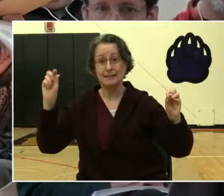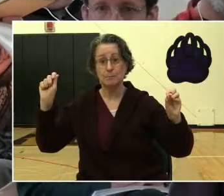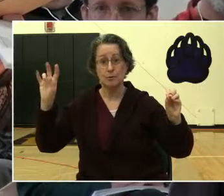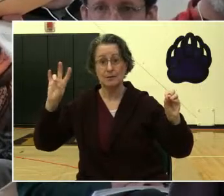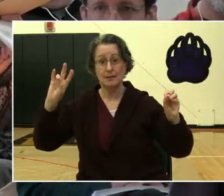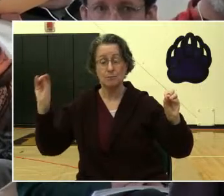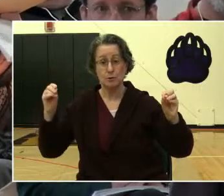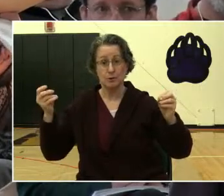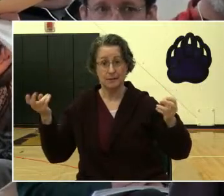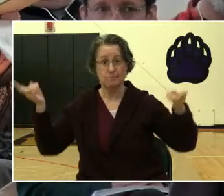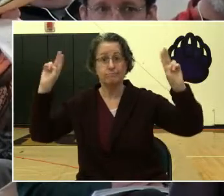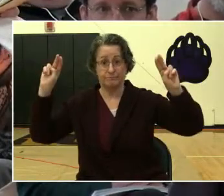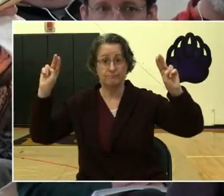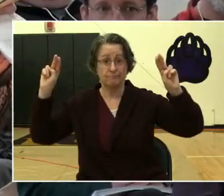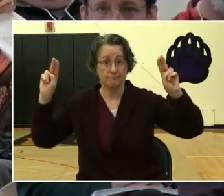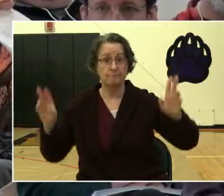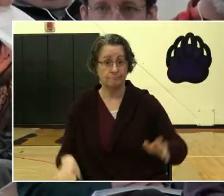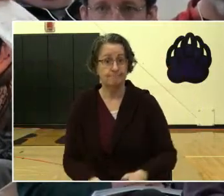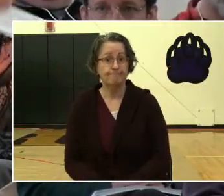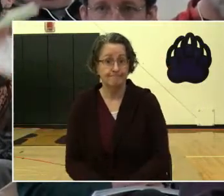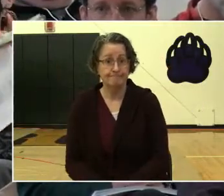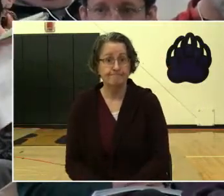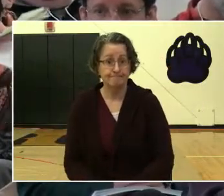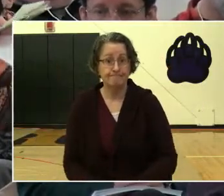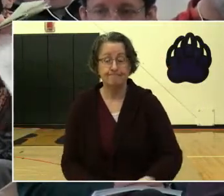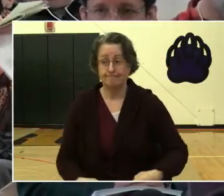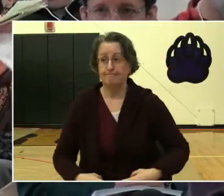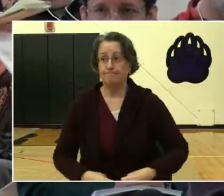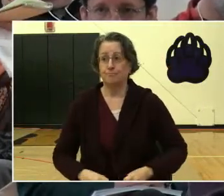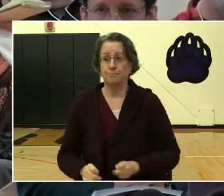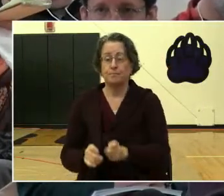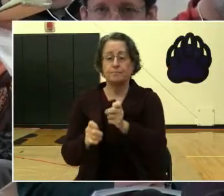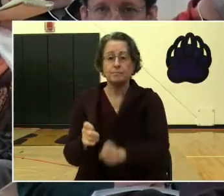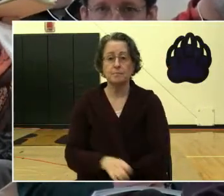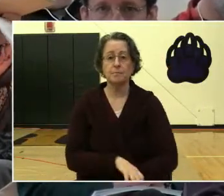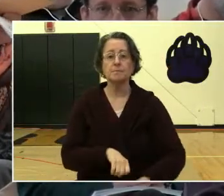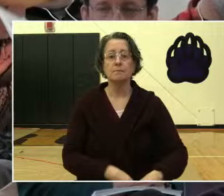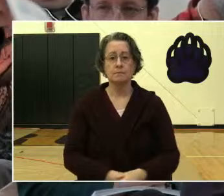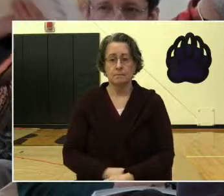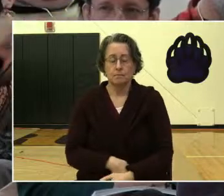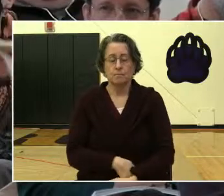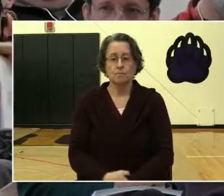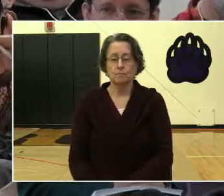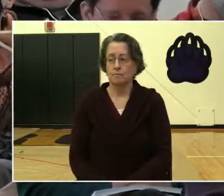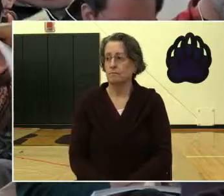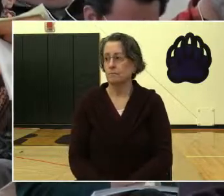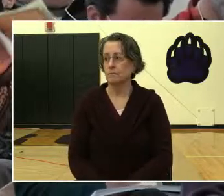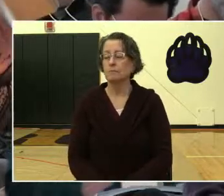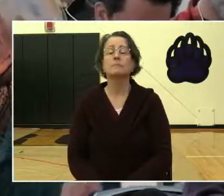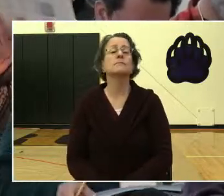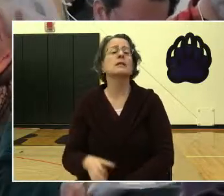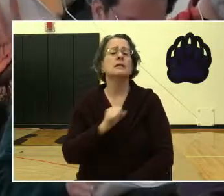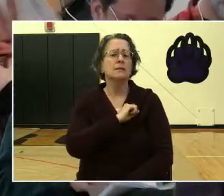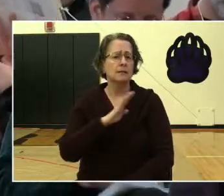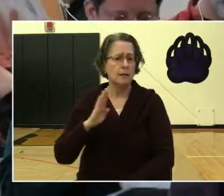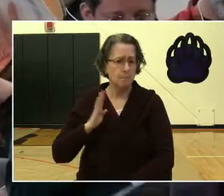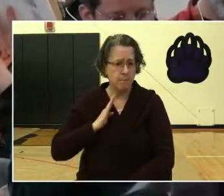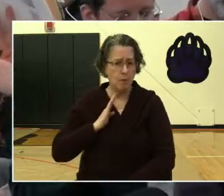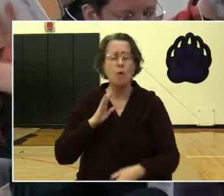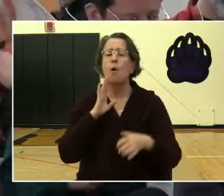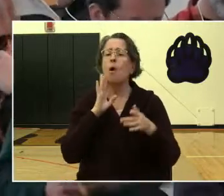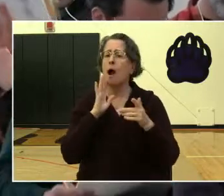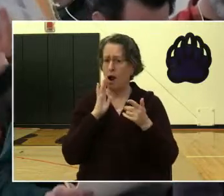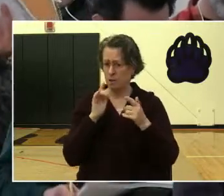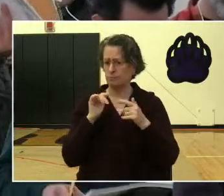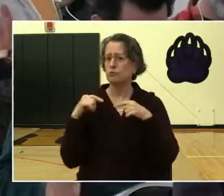salary increases um the reason that the select board um explained at their meetings why these